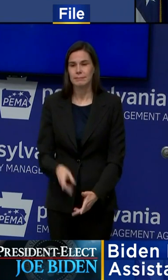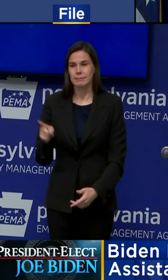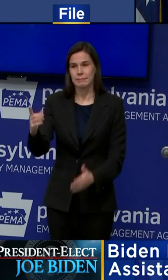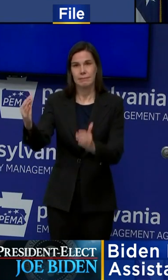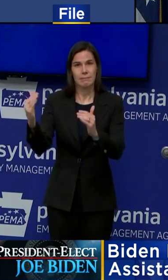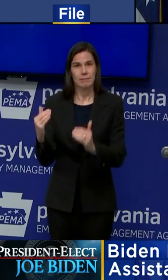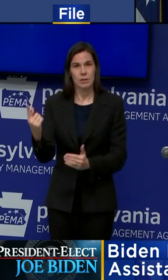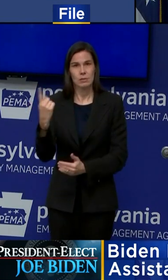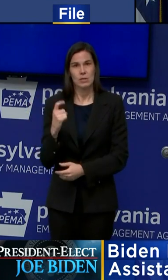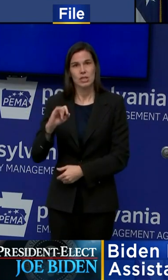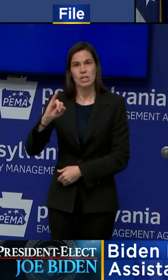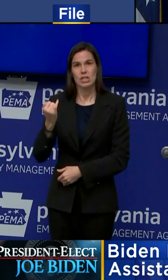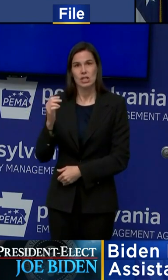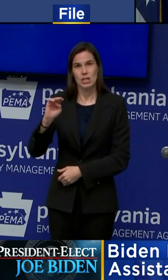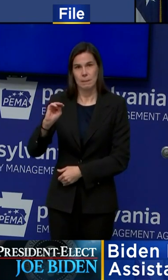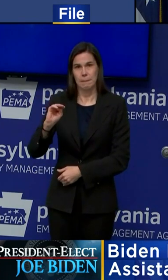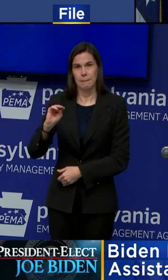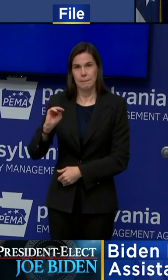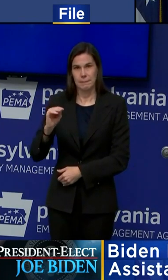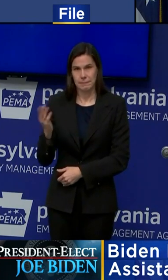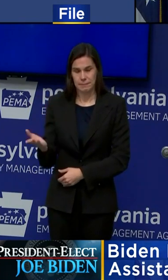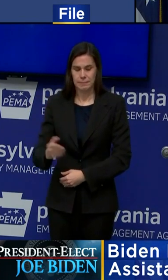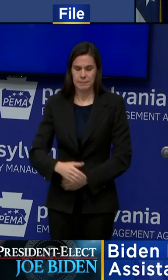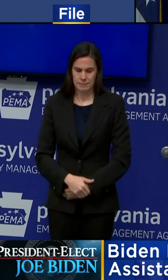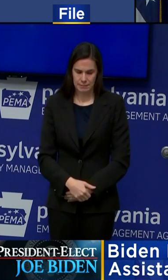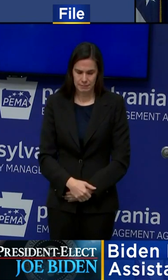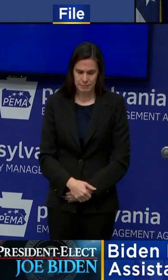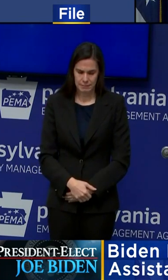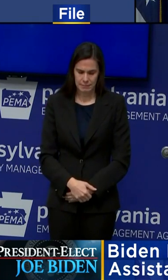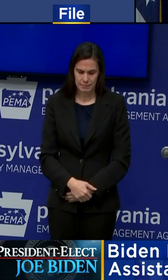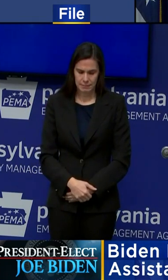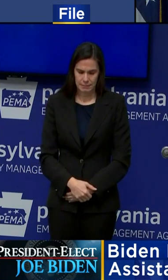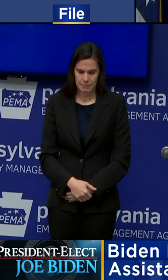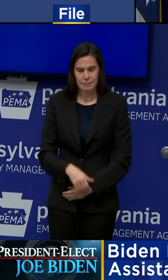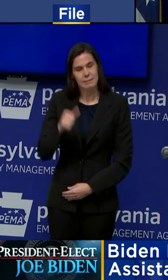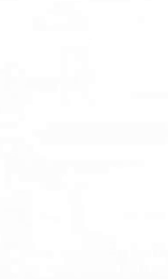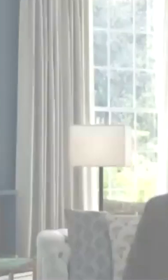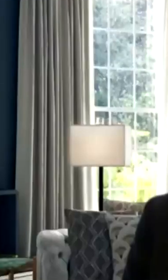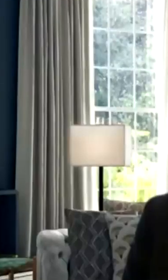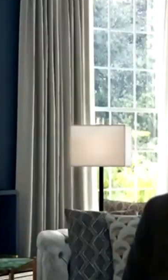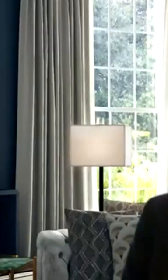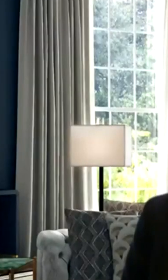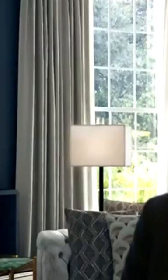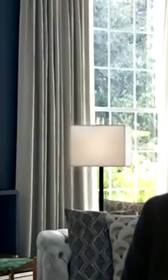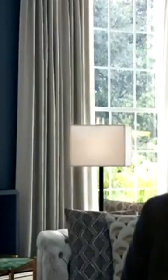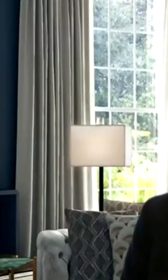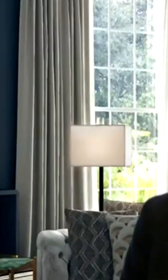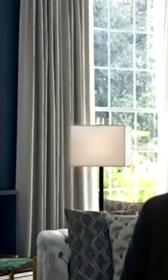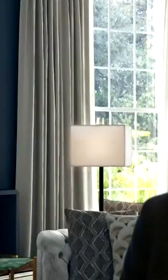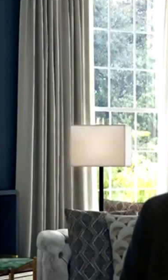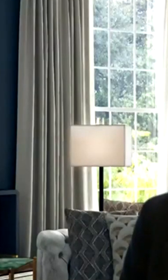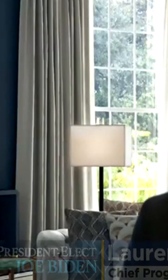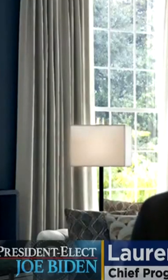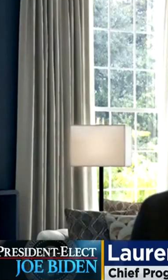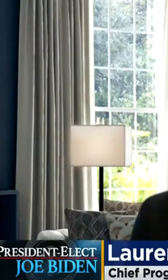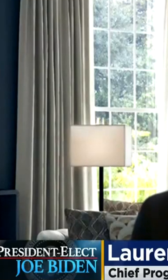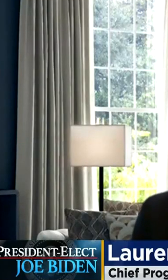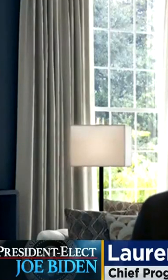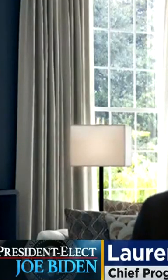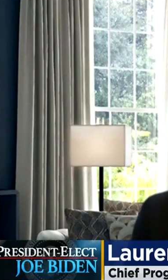U.S. Senate. Lauren Cristella of the Committee of 70 praised Biden's choice. The moment is nothing short of